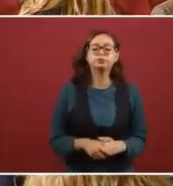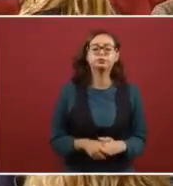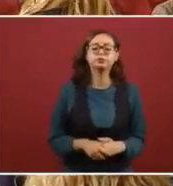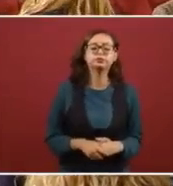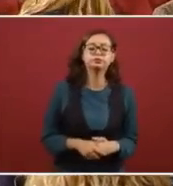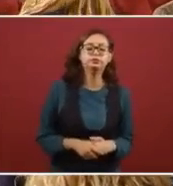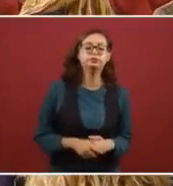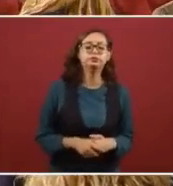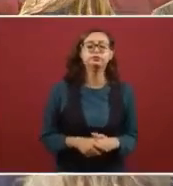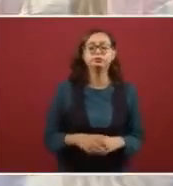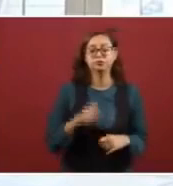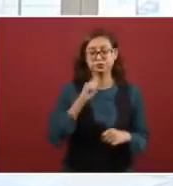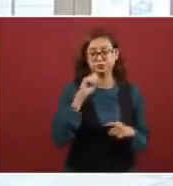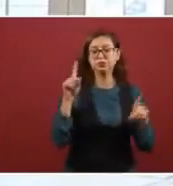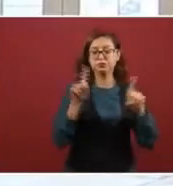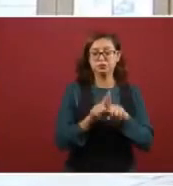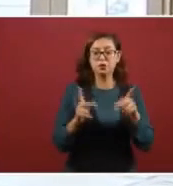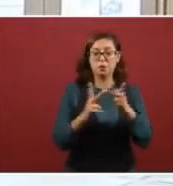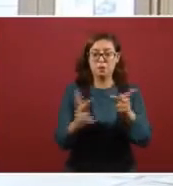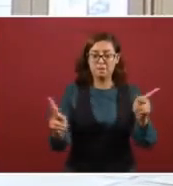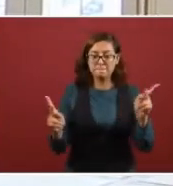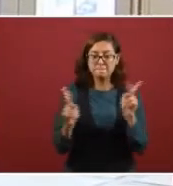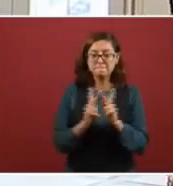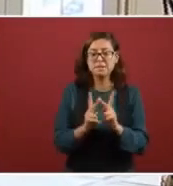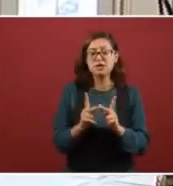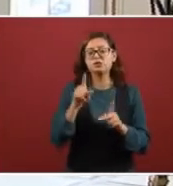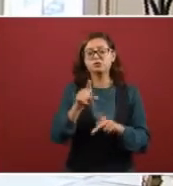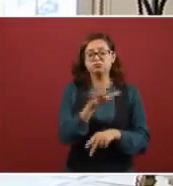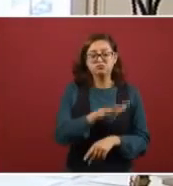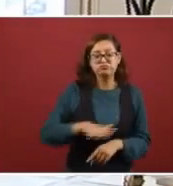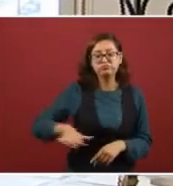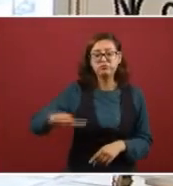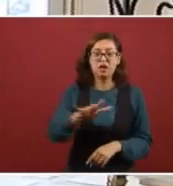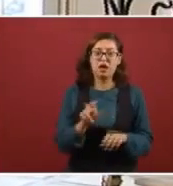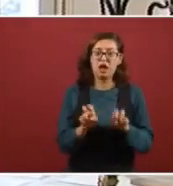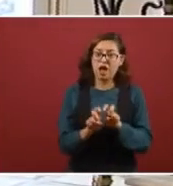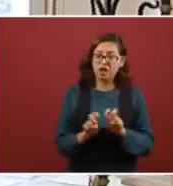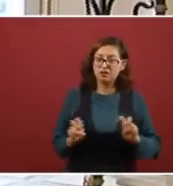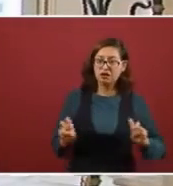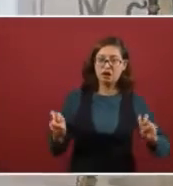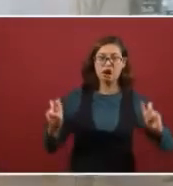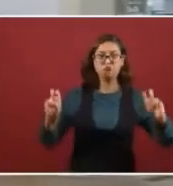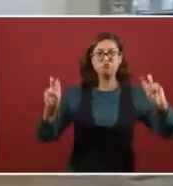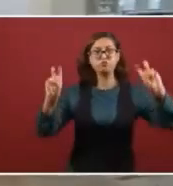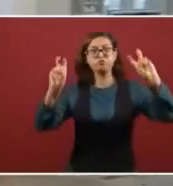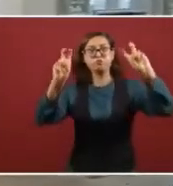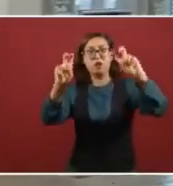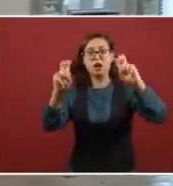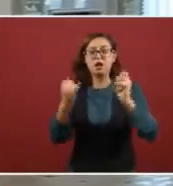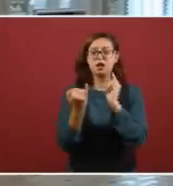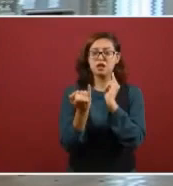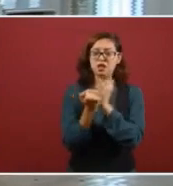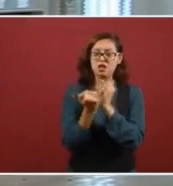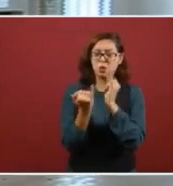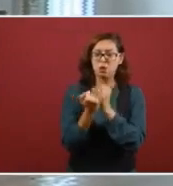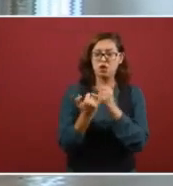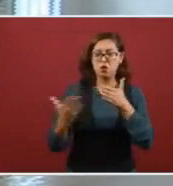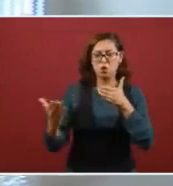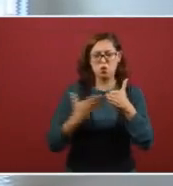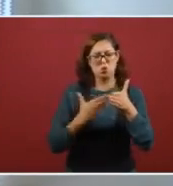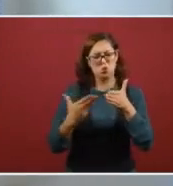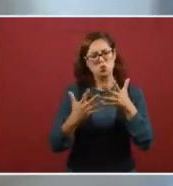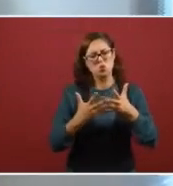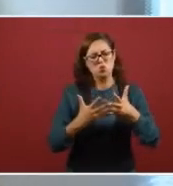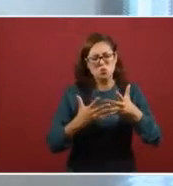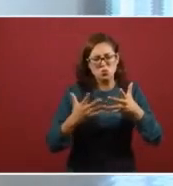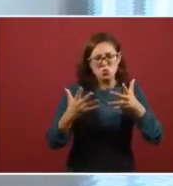level, it has an open area with very beautiful staircases and a beautiful